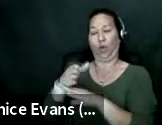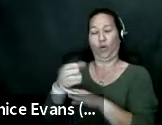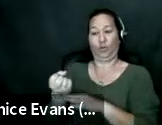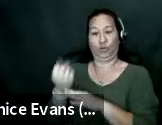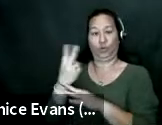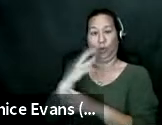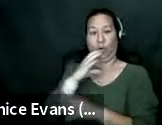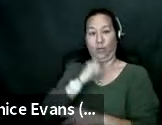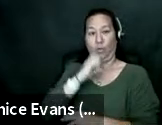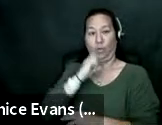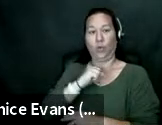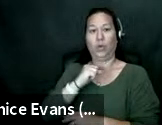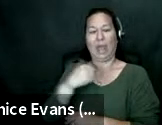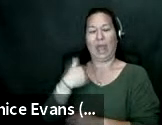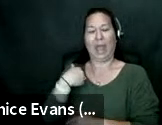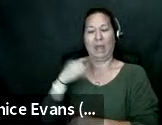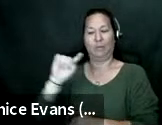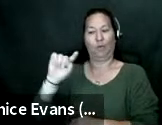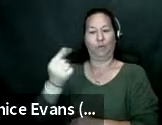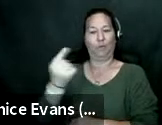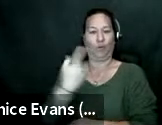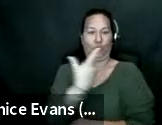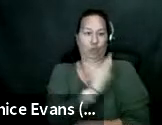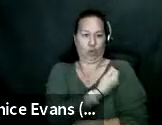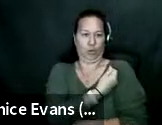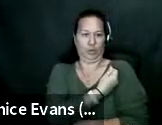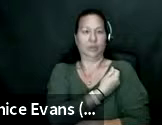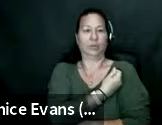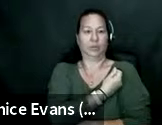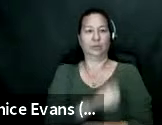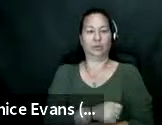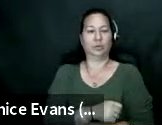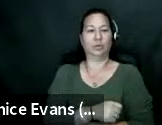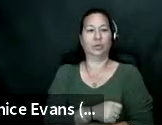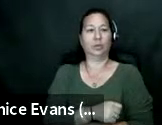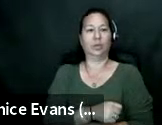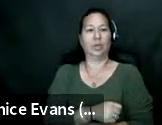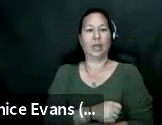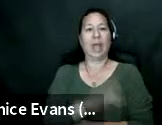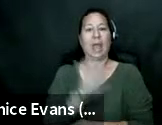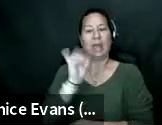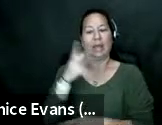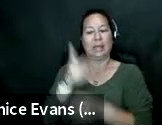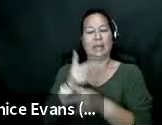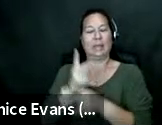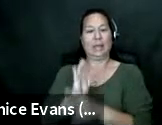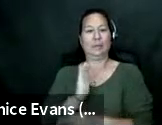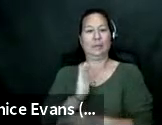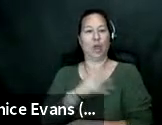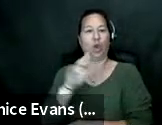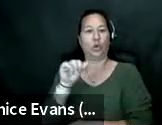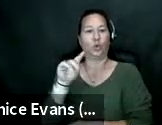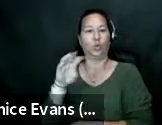vaccine, helping keep those COVID case rates low.